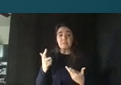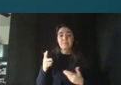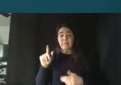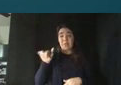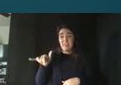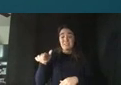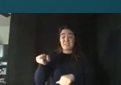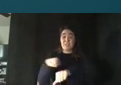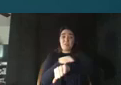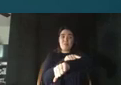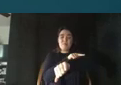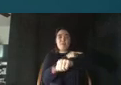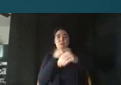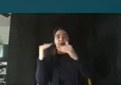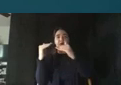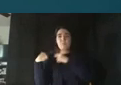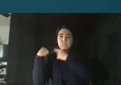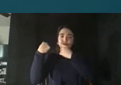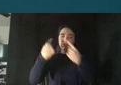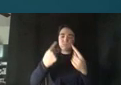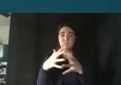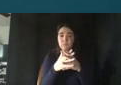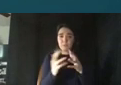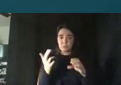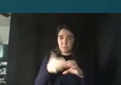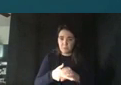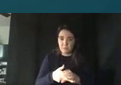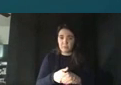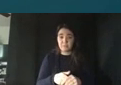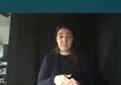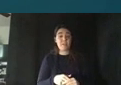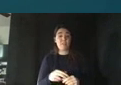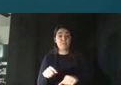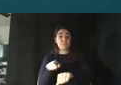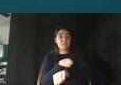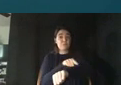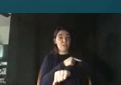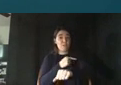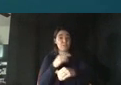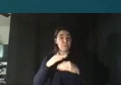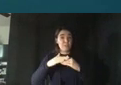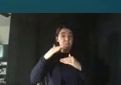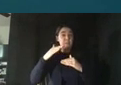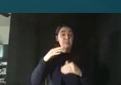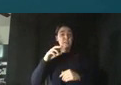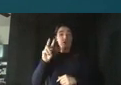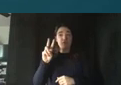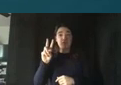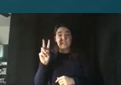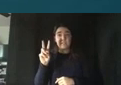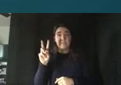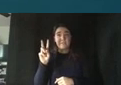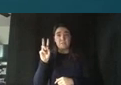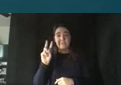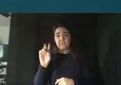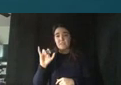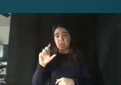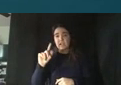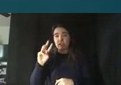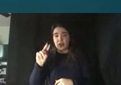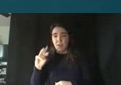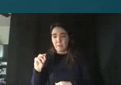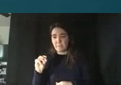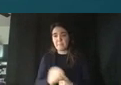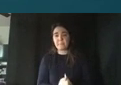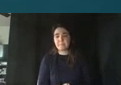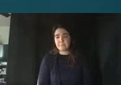America has been a part of, even longer than Vietnam. And over there on the, I guess, right-hand